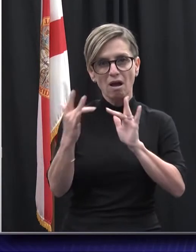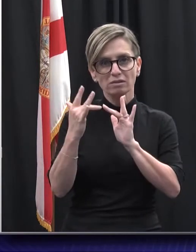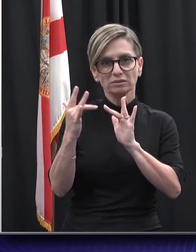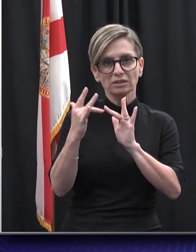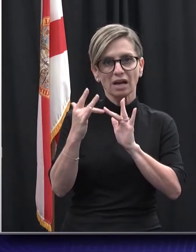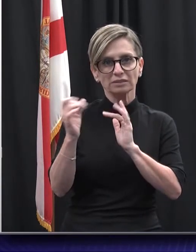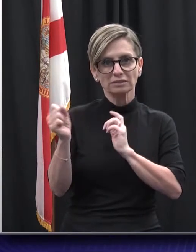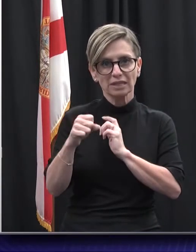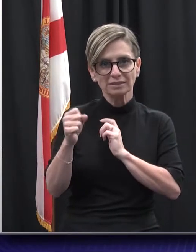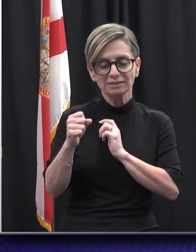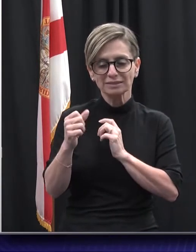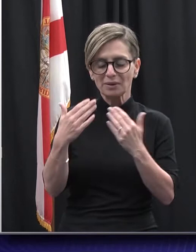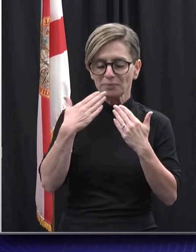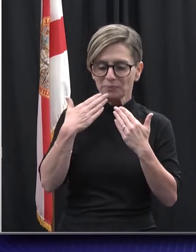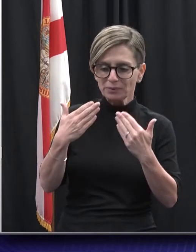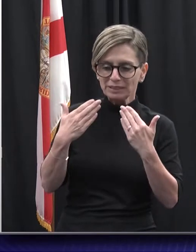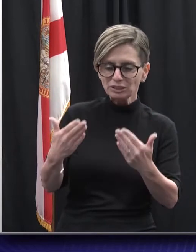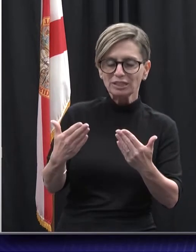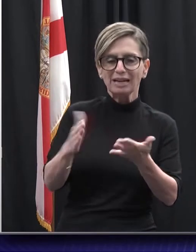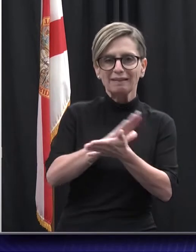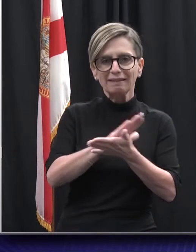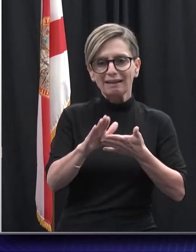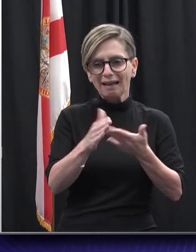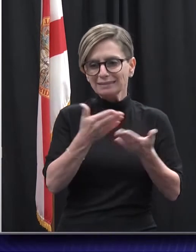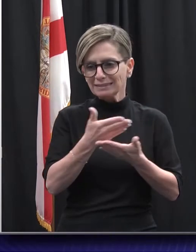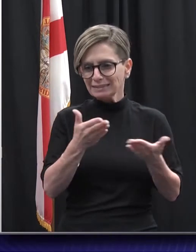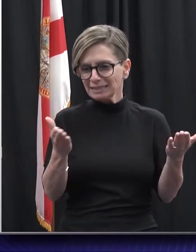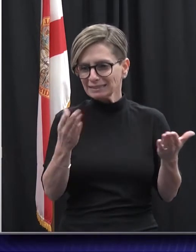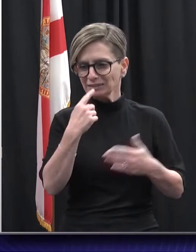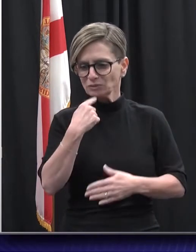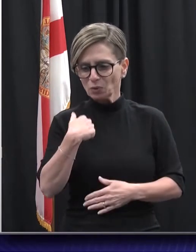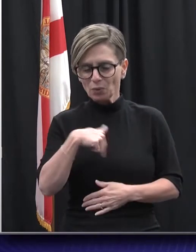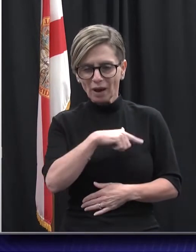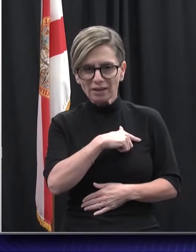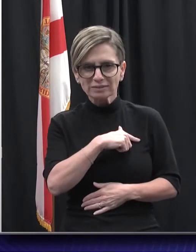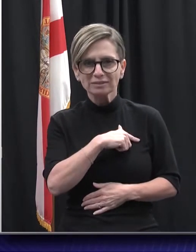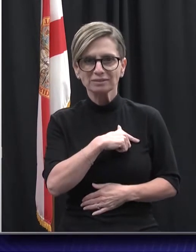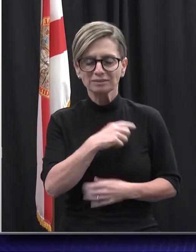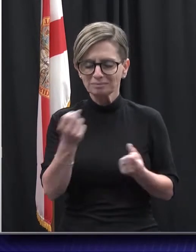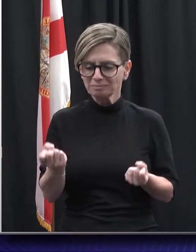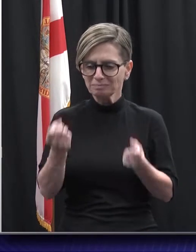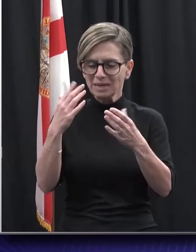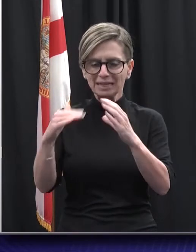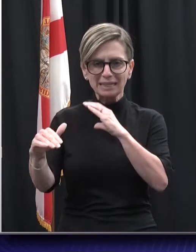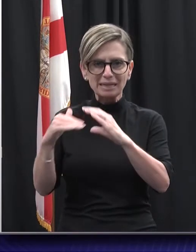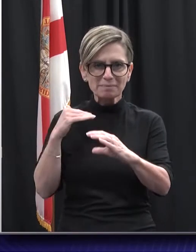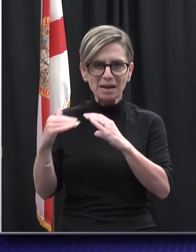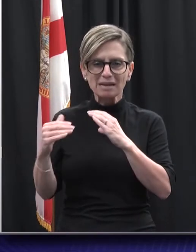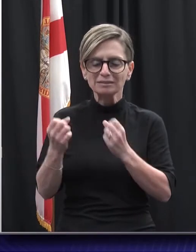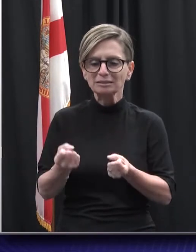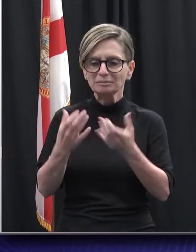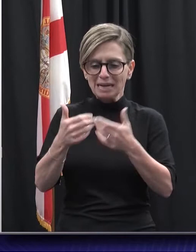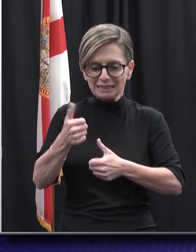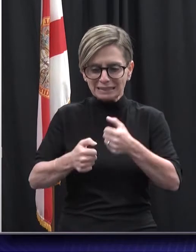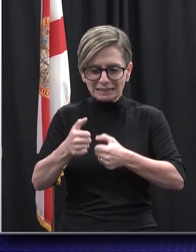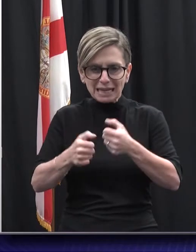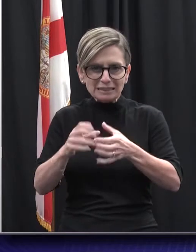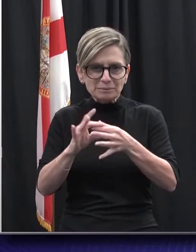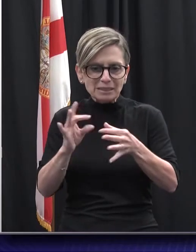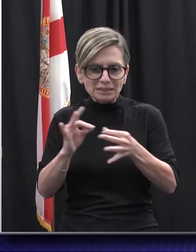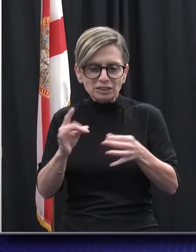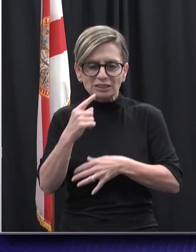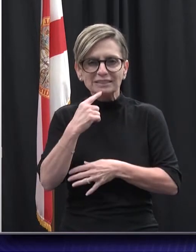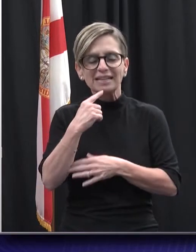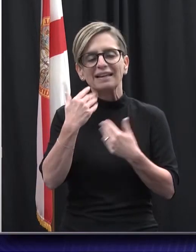kind words you've said. I want our staff to know that I've received multiple emails and texts thanking you for the services that